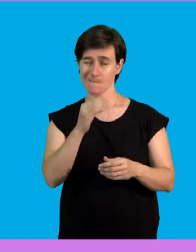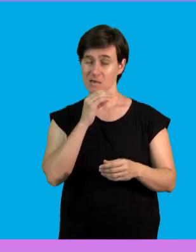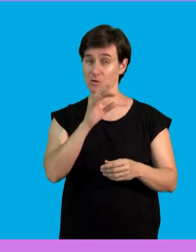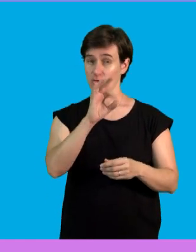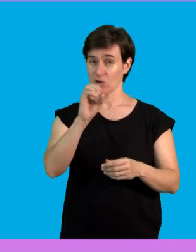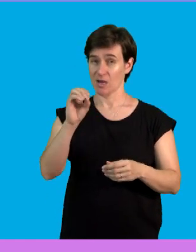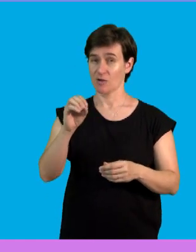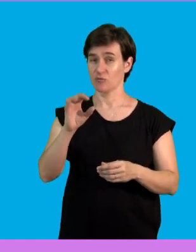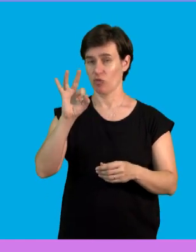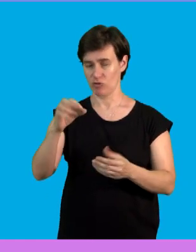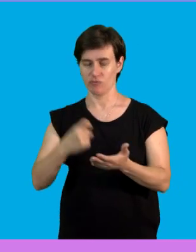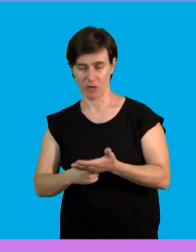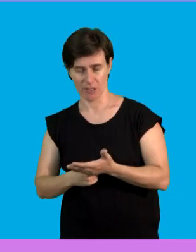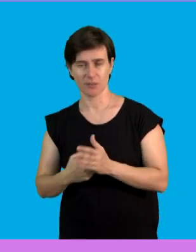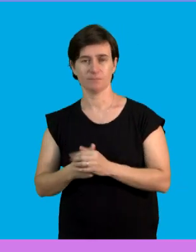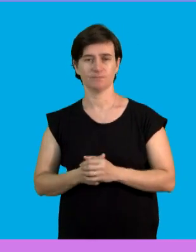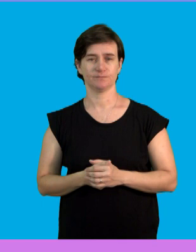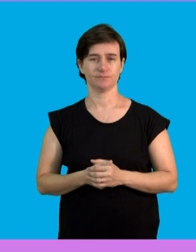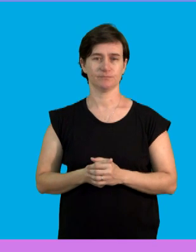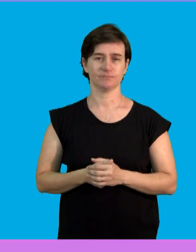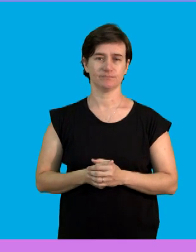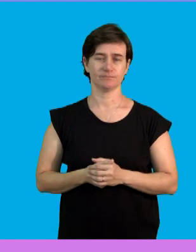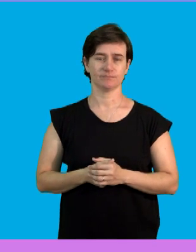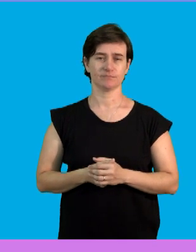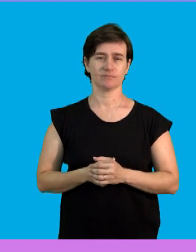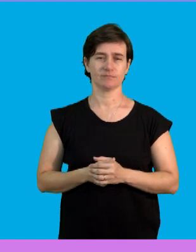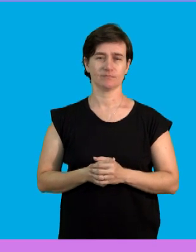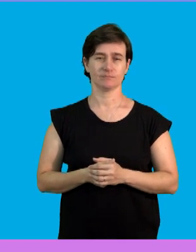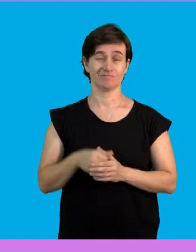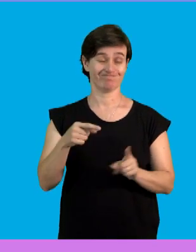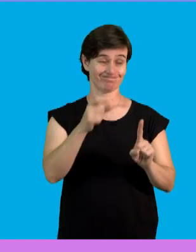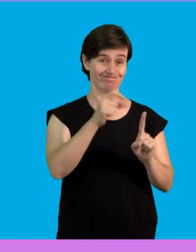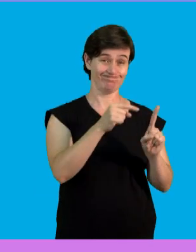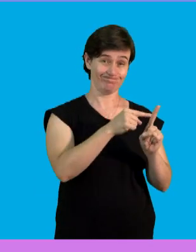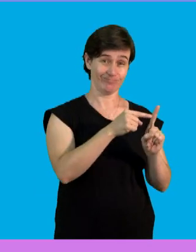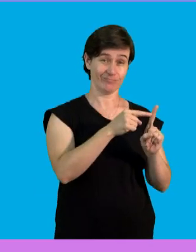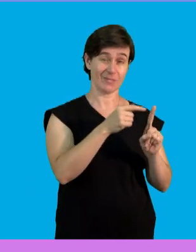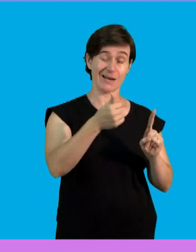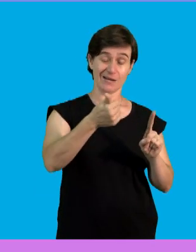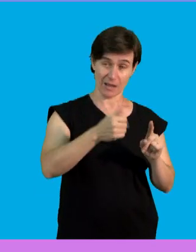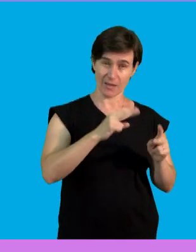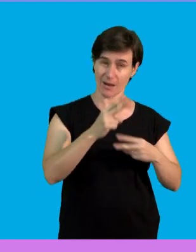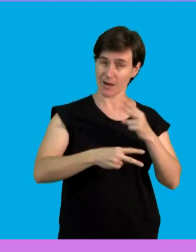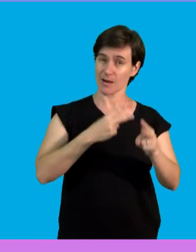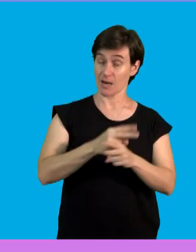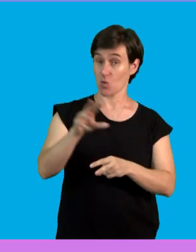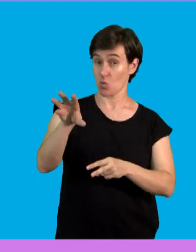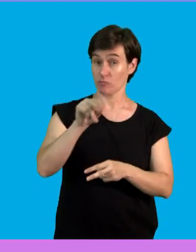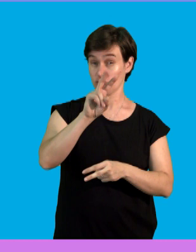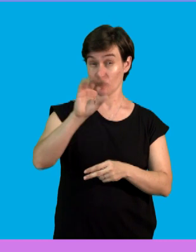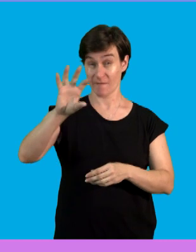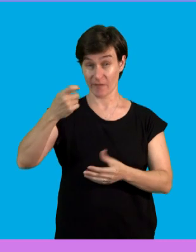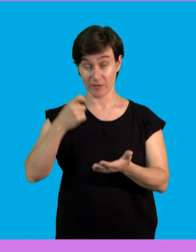Rand. Then he has got another withdrawal, 250 Rand from